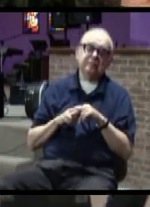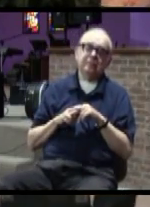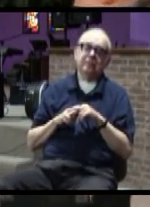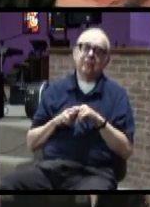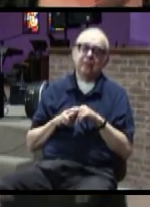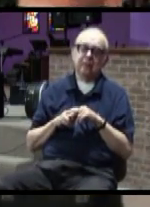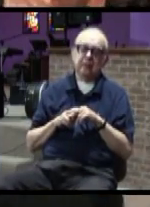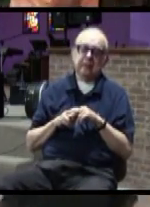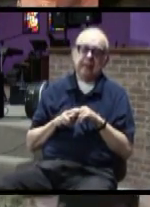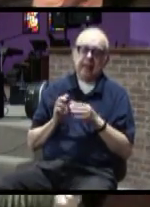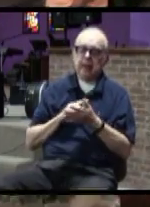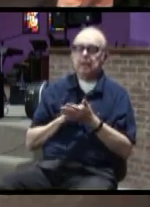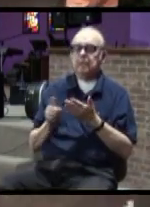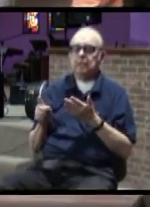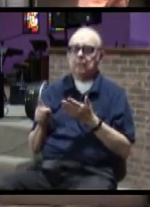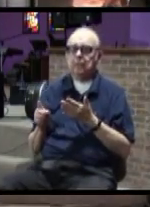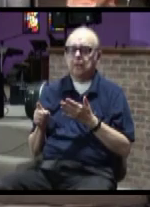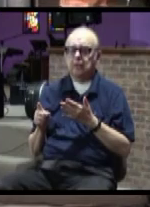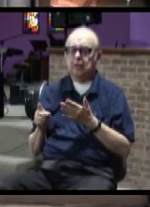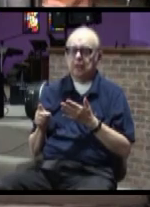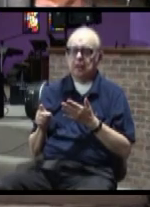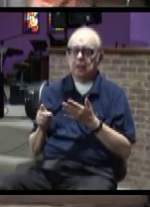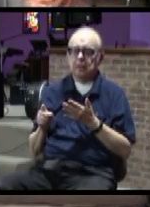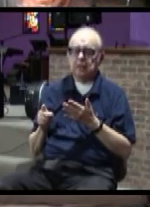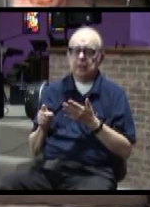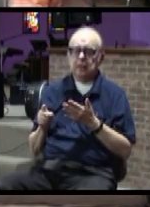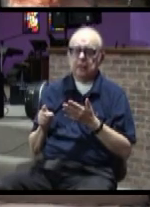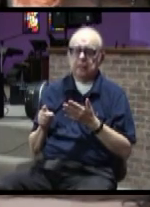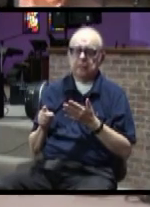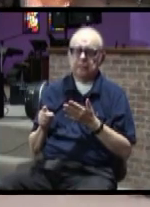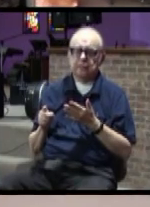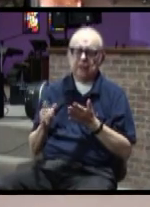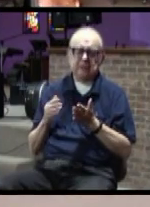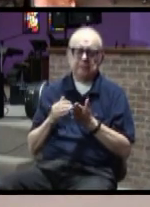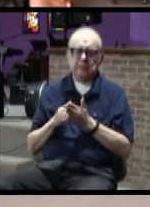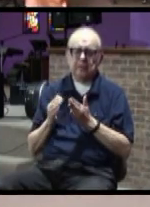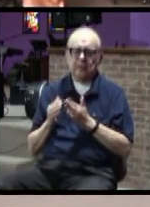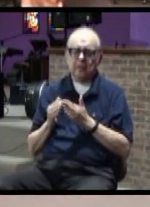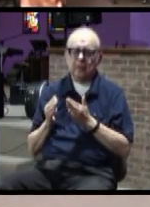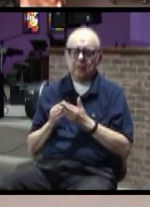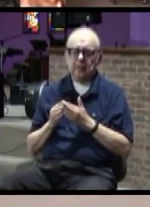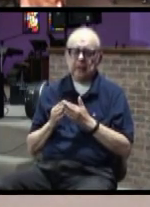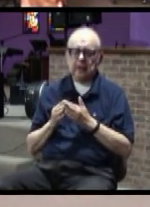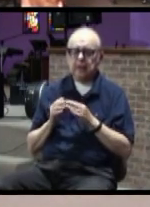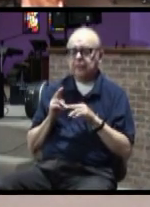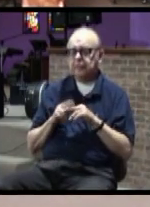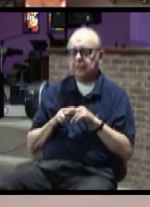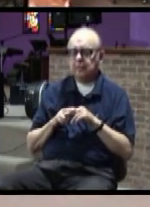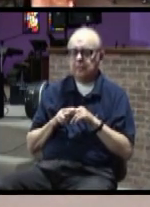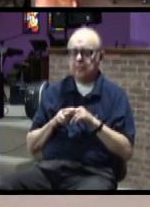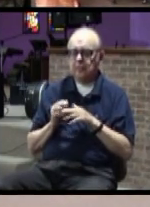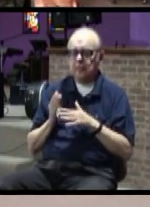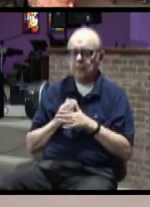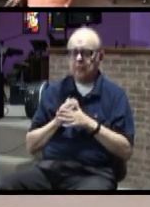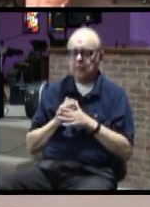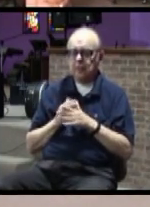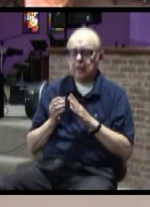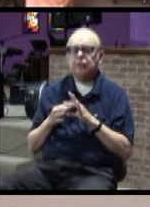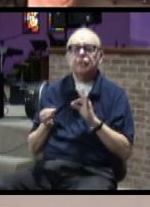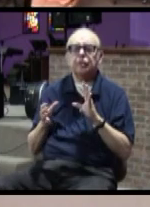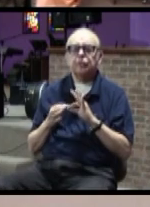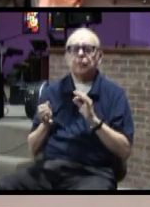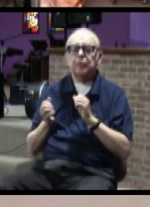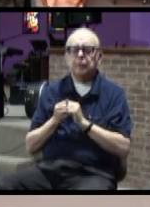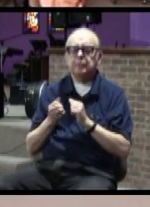I could sit down and this week just met a guy, and he sat there and